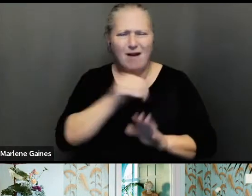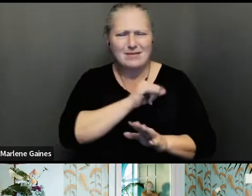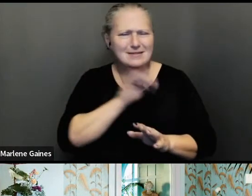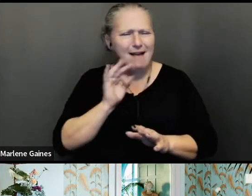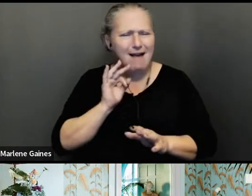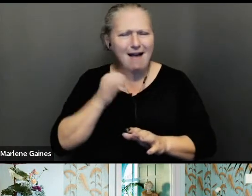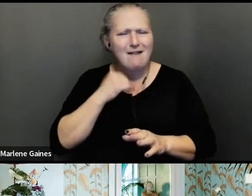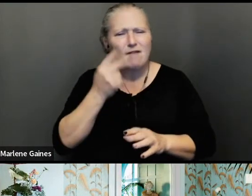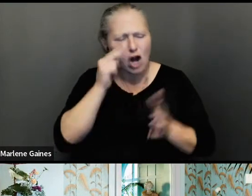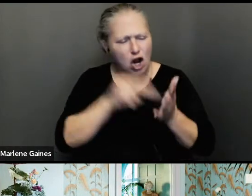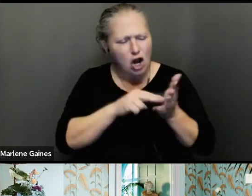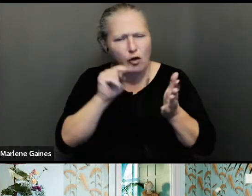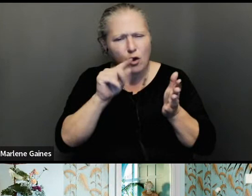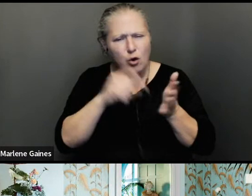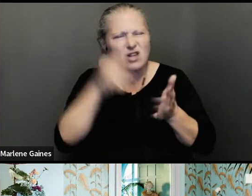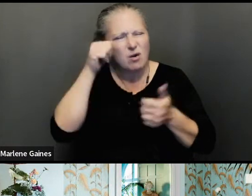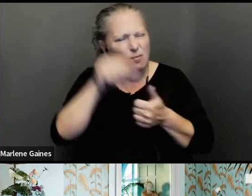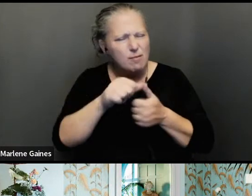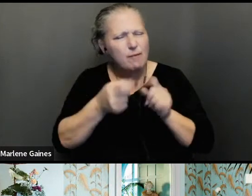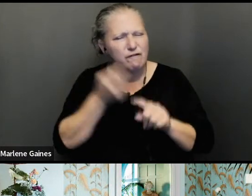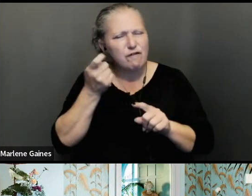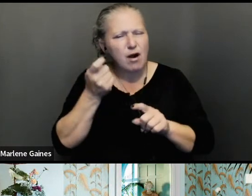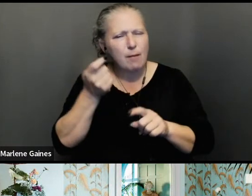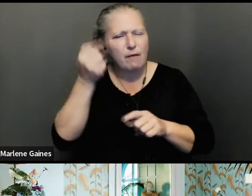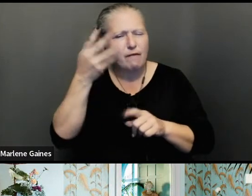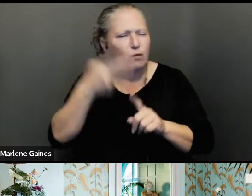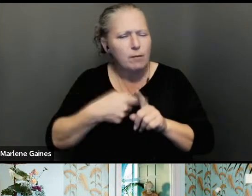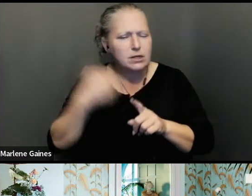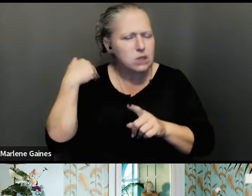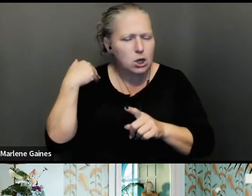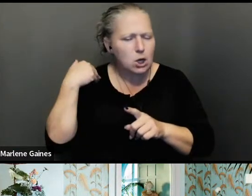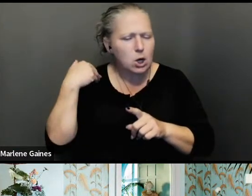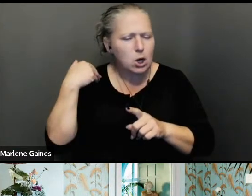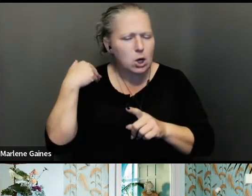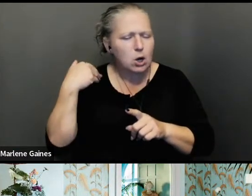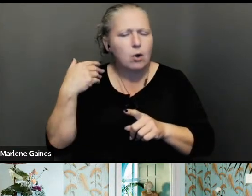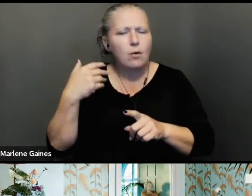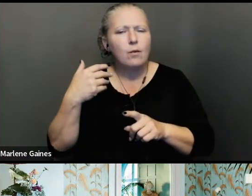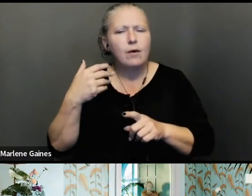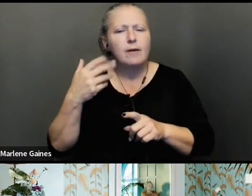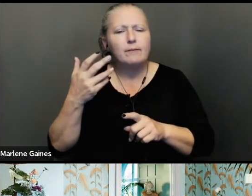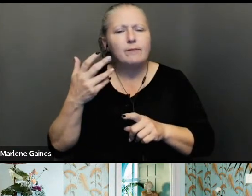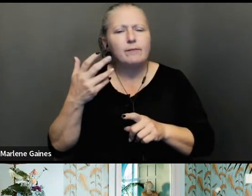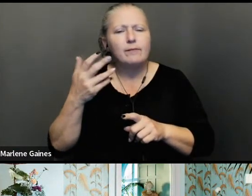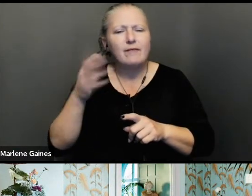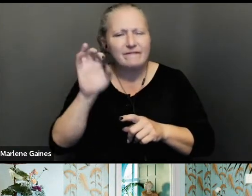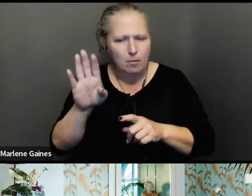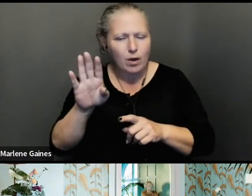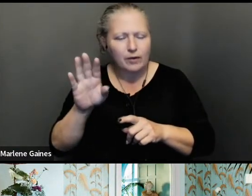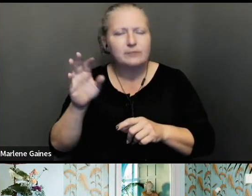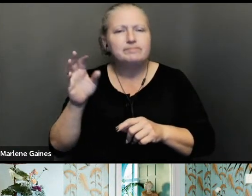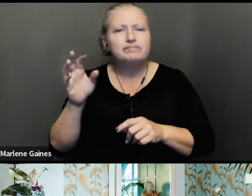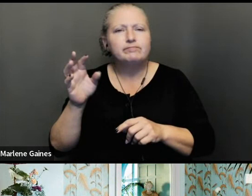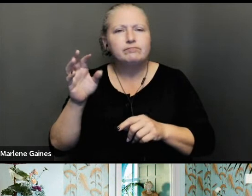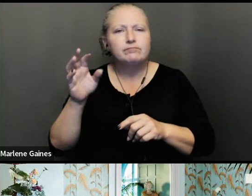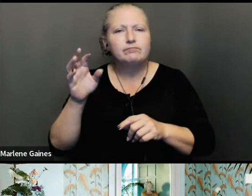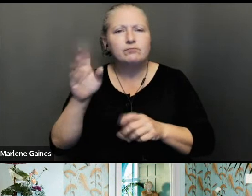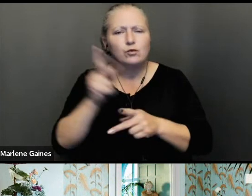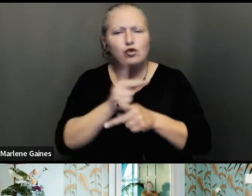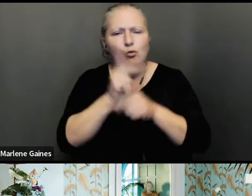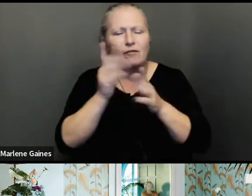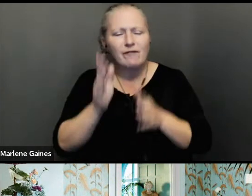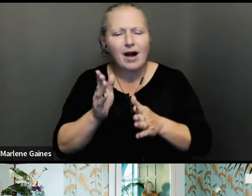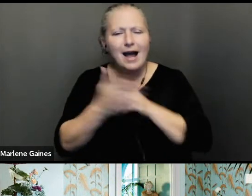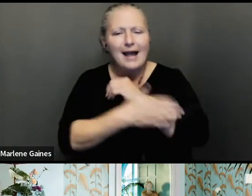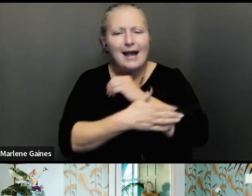looked back at my notes because I remember something from a few months ago. So it actually was a few months ago in February. County Supervisor